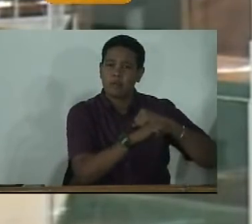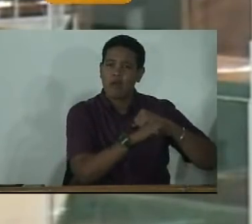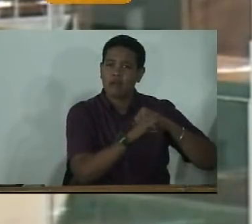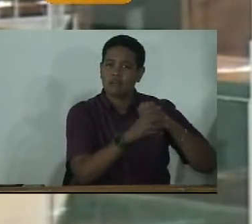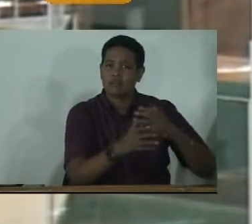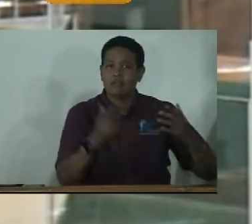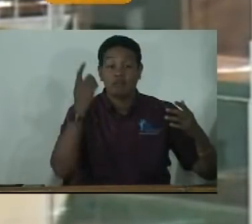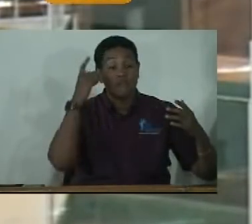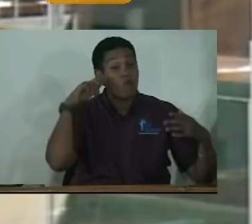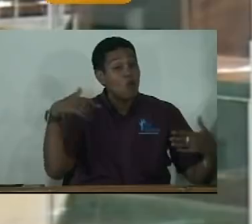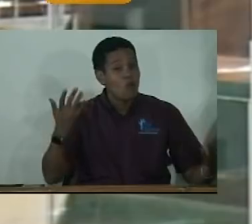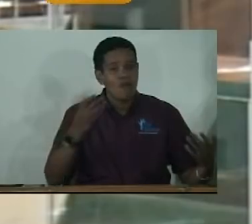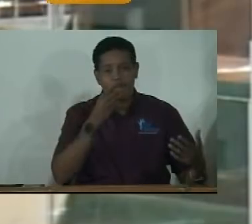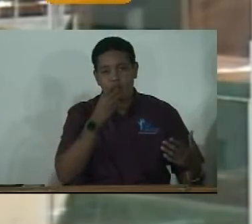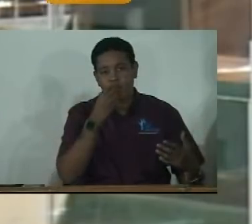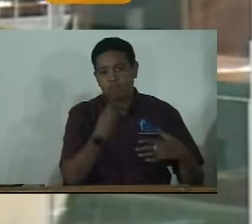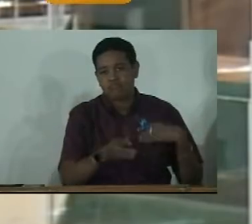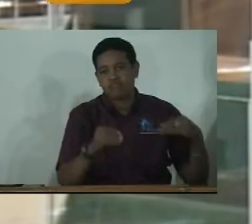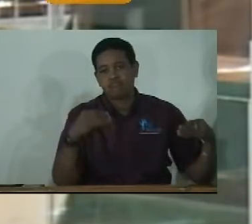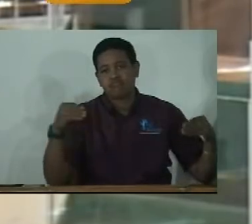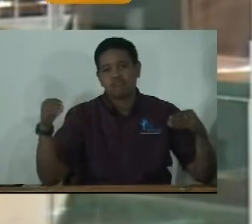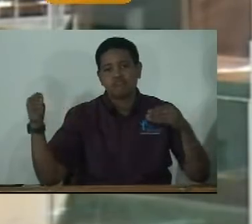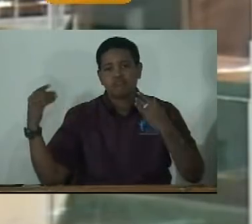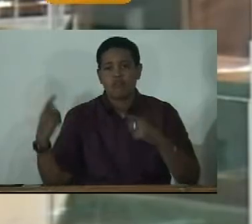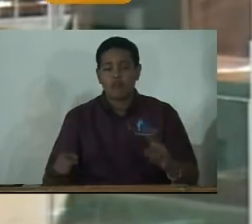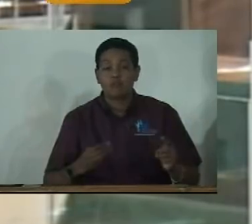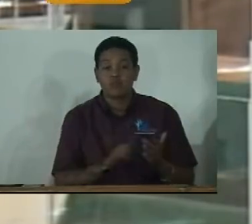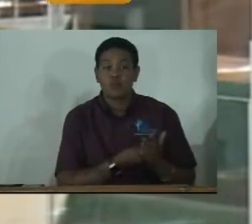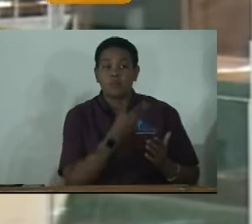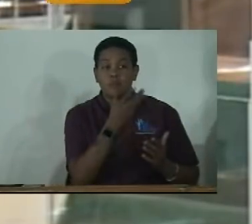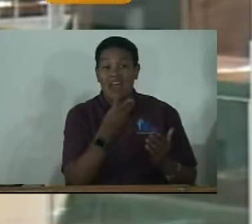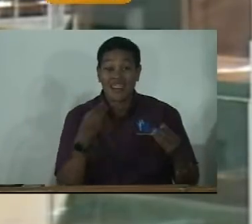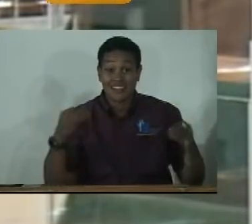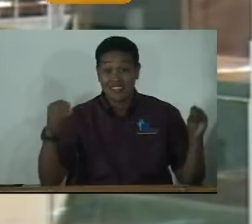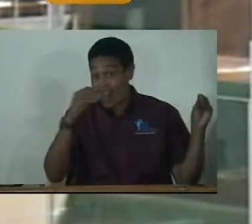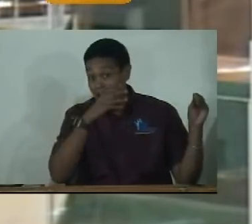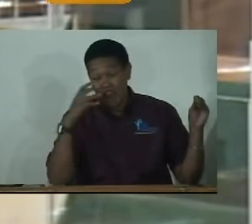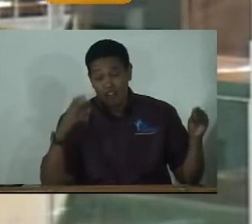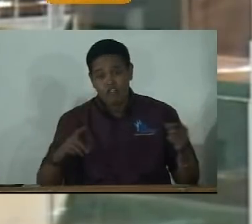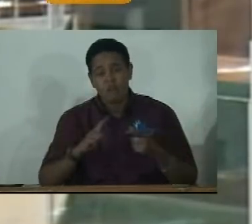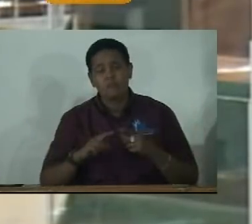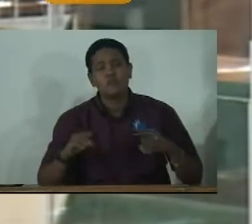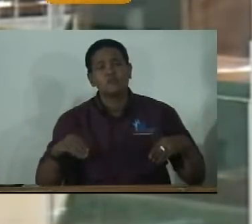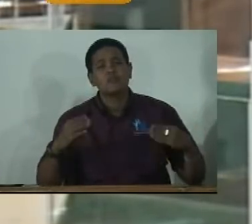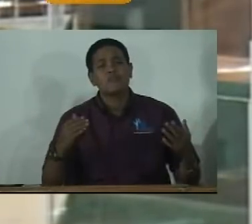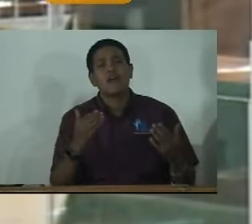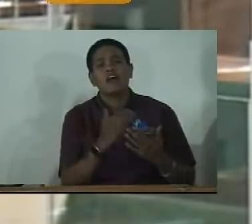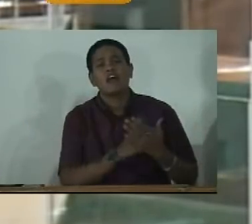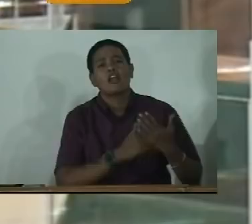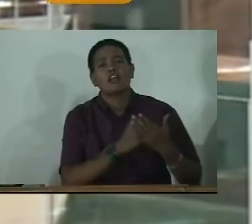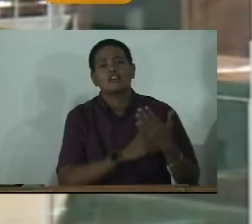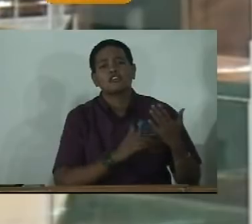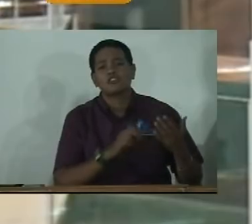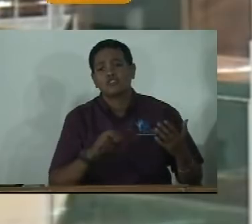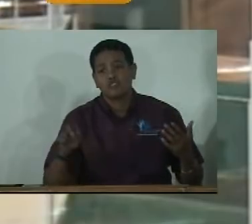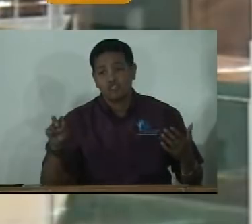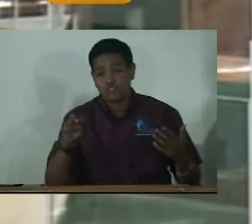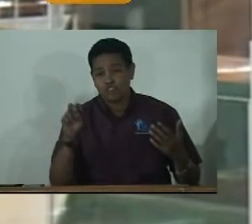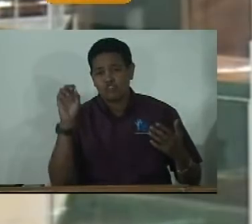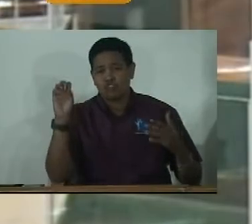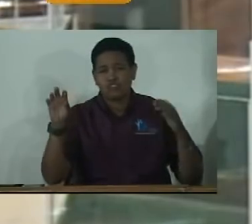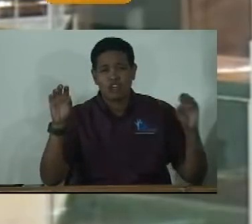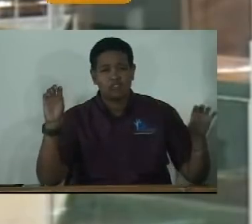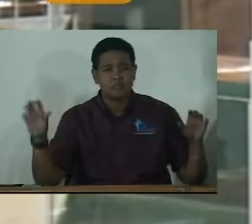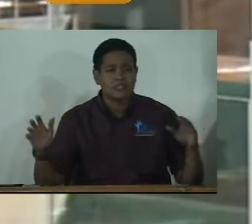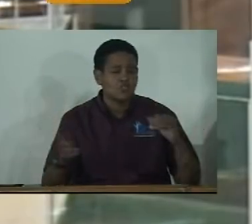produce, to buy and sell agricultural produce, and to provide for the collection, transportation, storage,